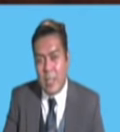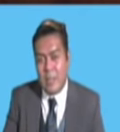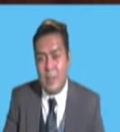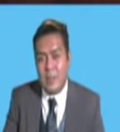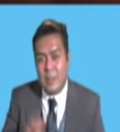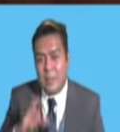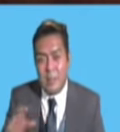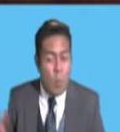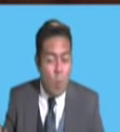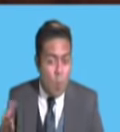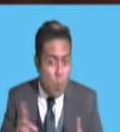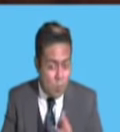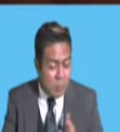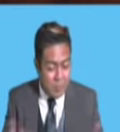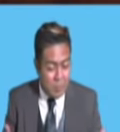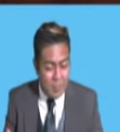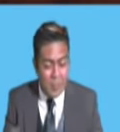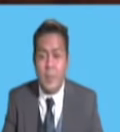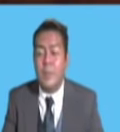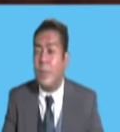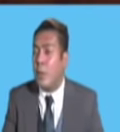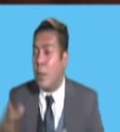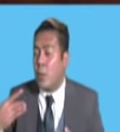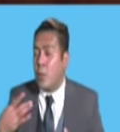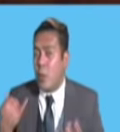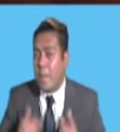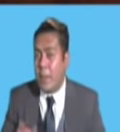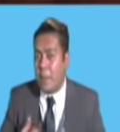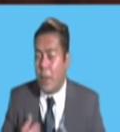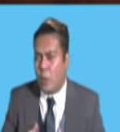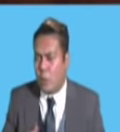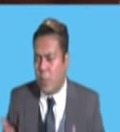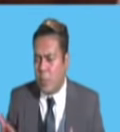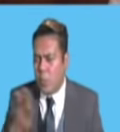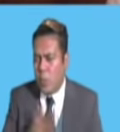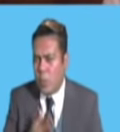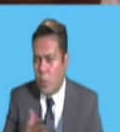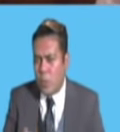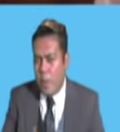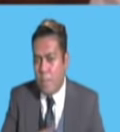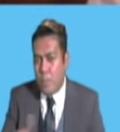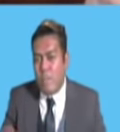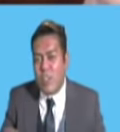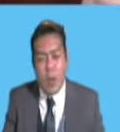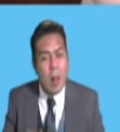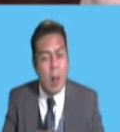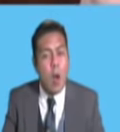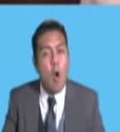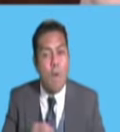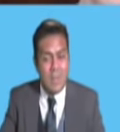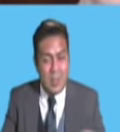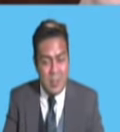organizations when implementing your programs within the communities to please liaise with the provincial office. The provincial council will liaise and